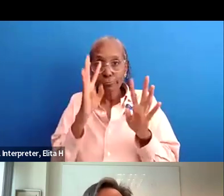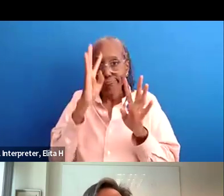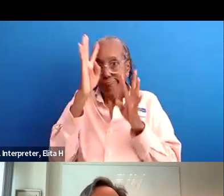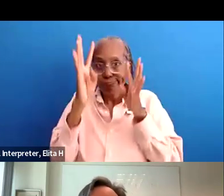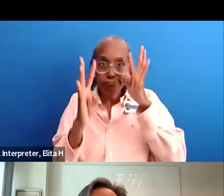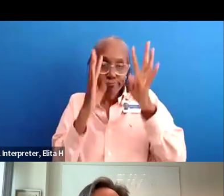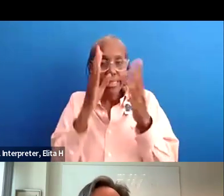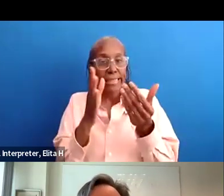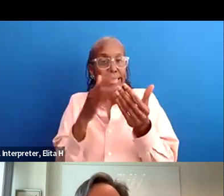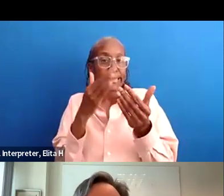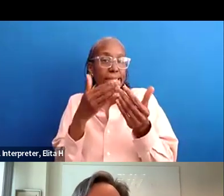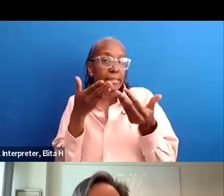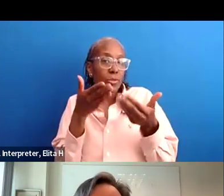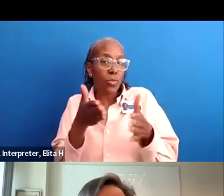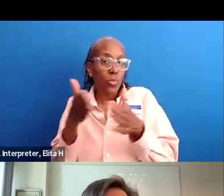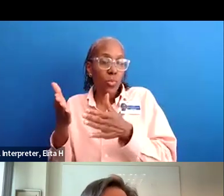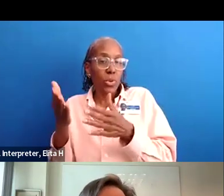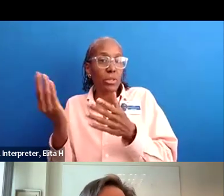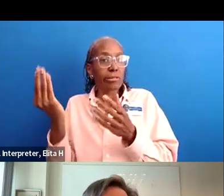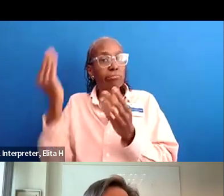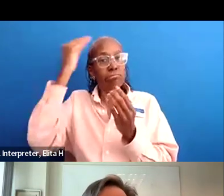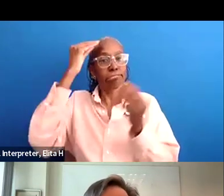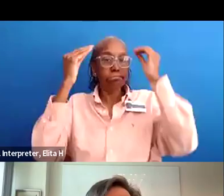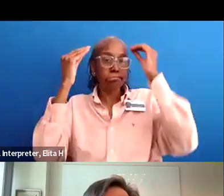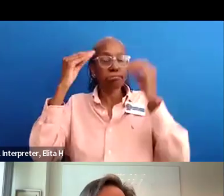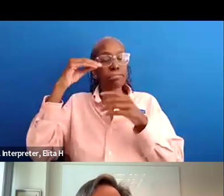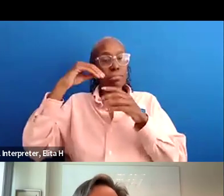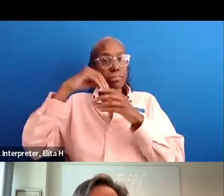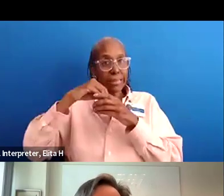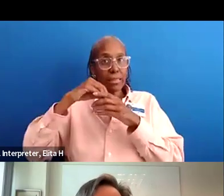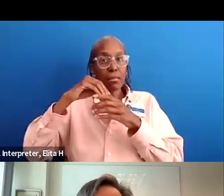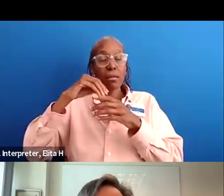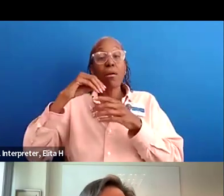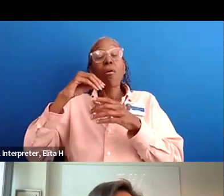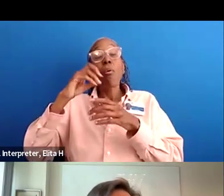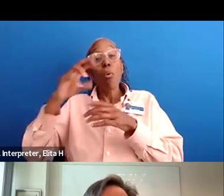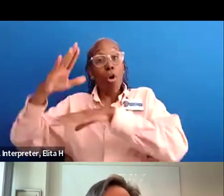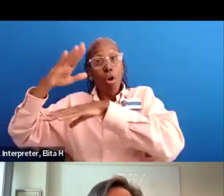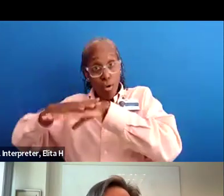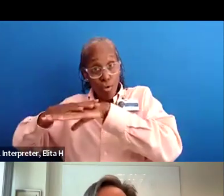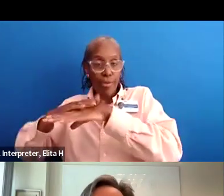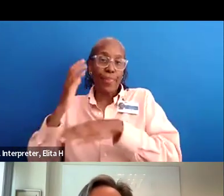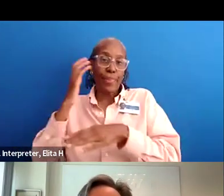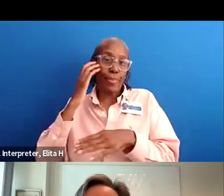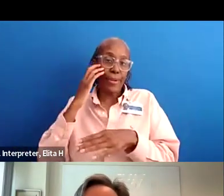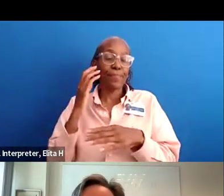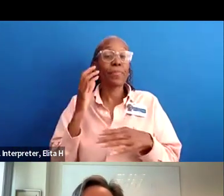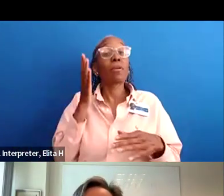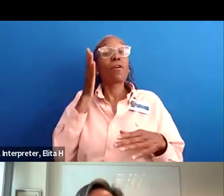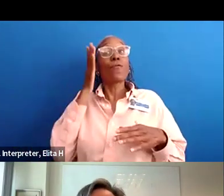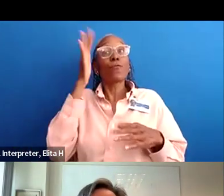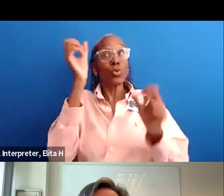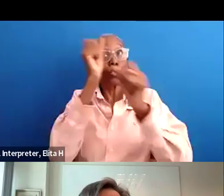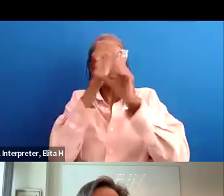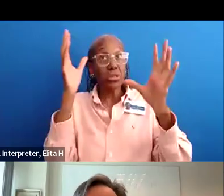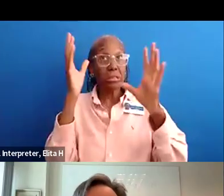with easier ways to be able to put other types of devices either on or in the brain. In the future, it may be